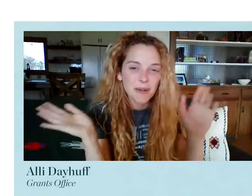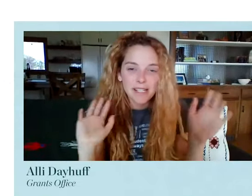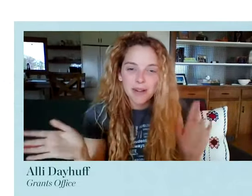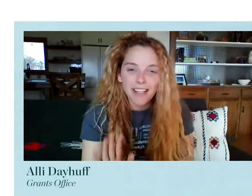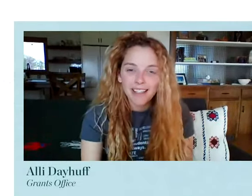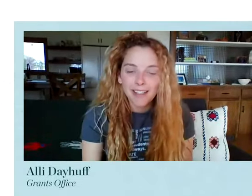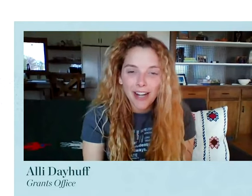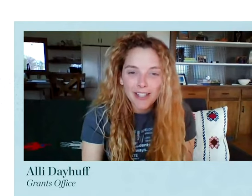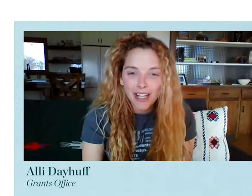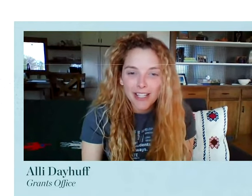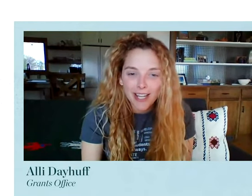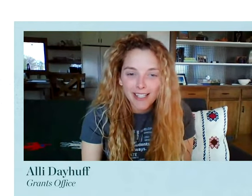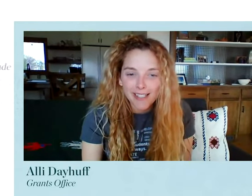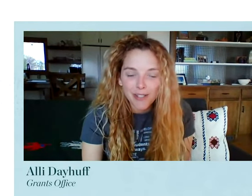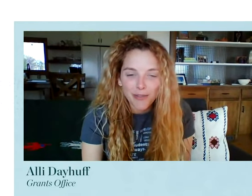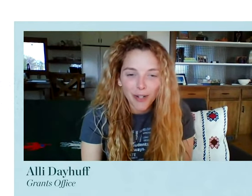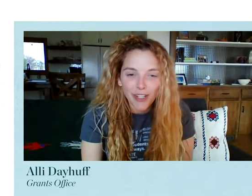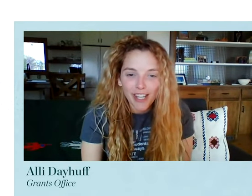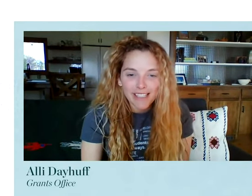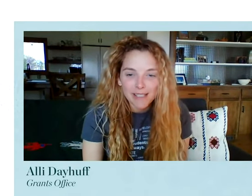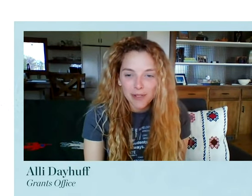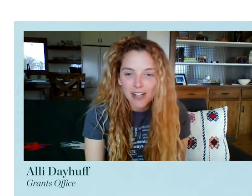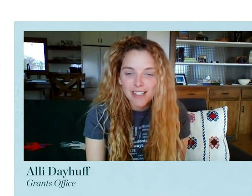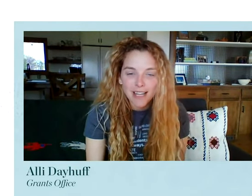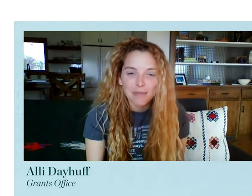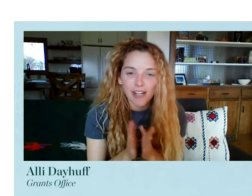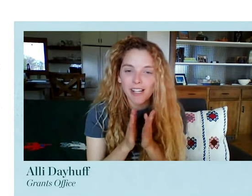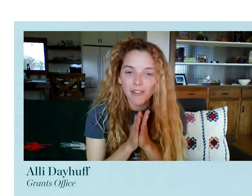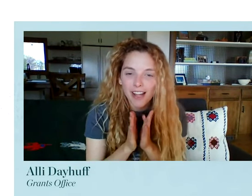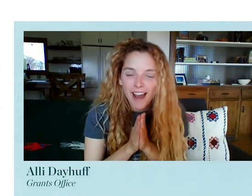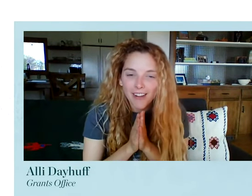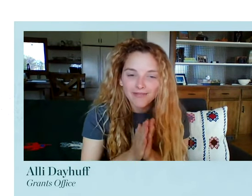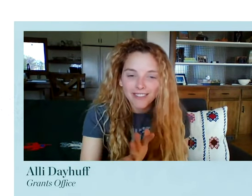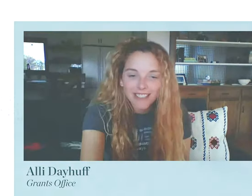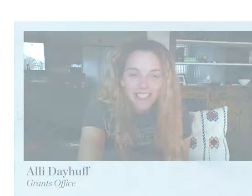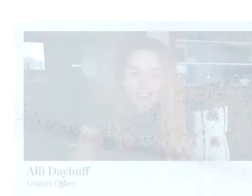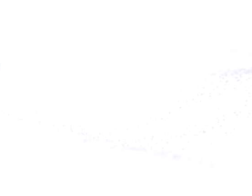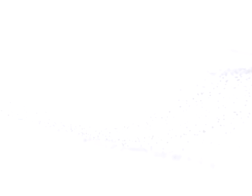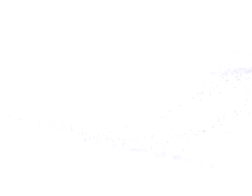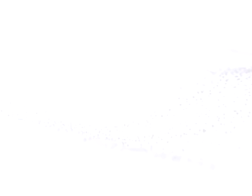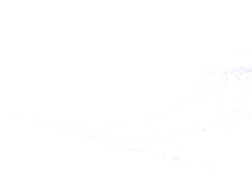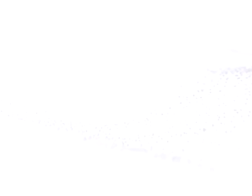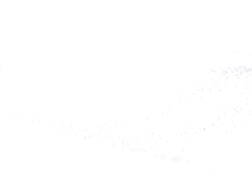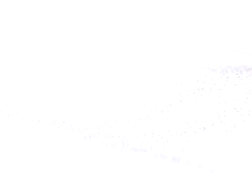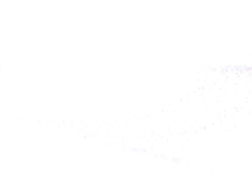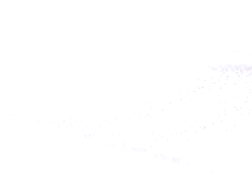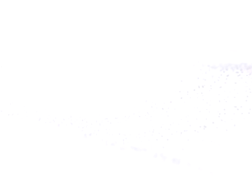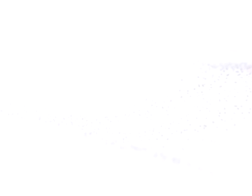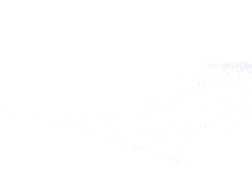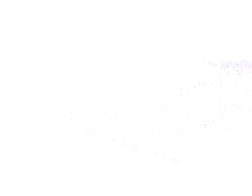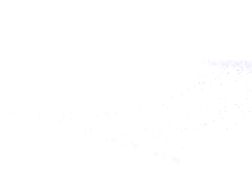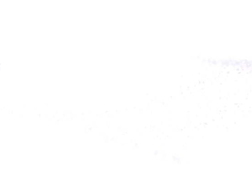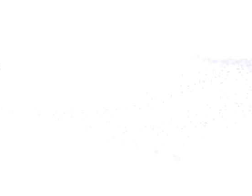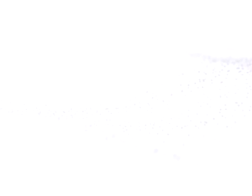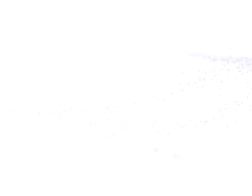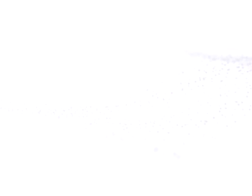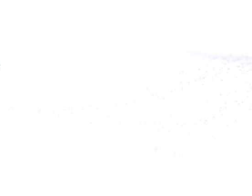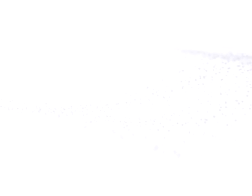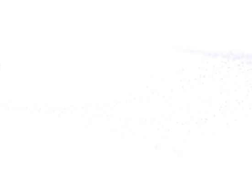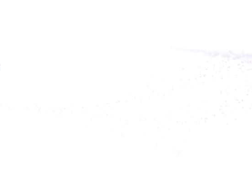Class of 2020, congratulations. You've earned this. We're all celebrating you right now. Good job.